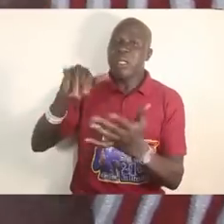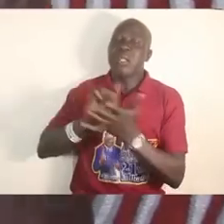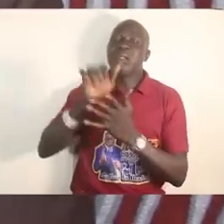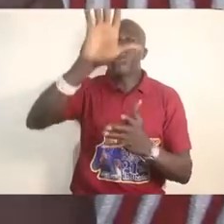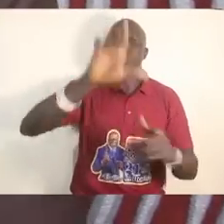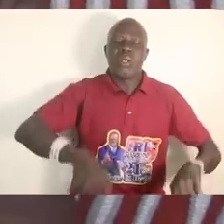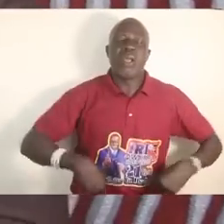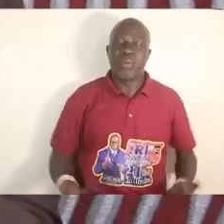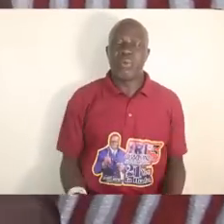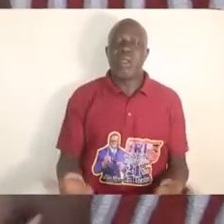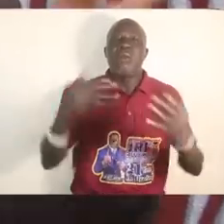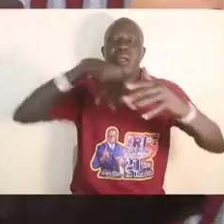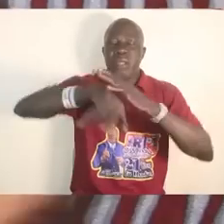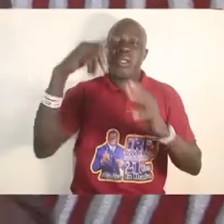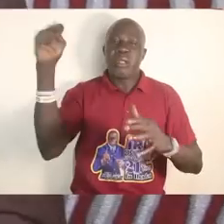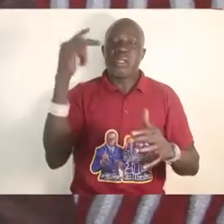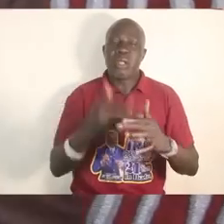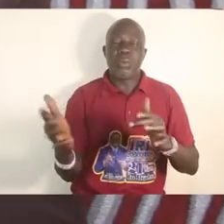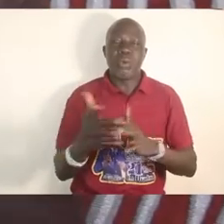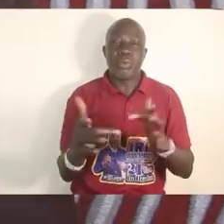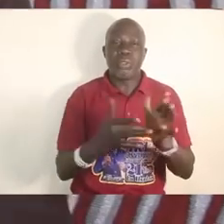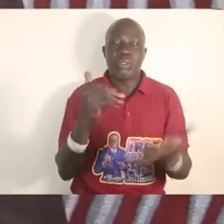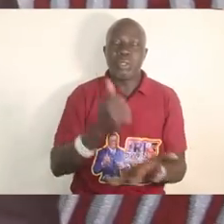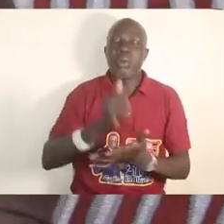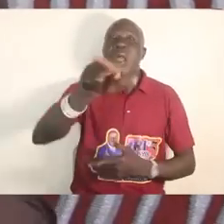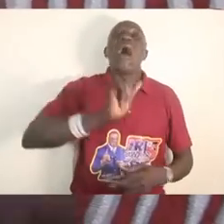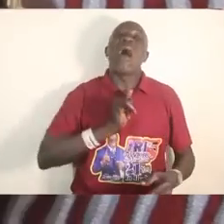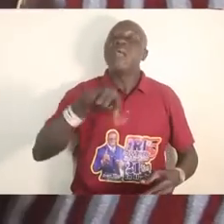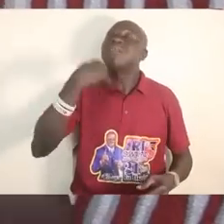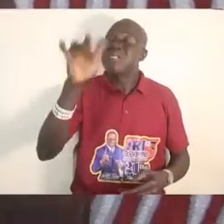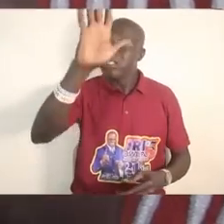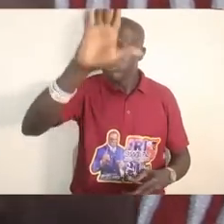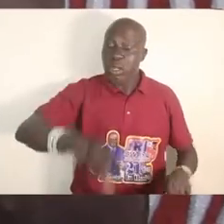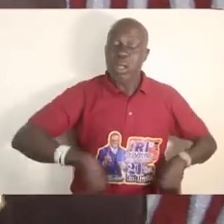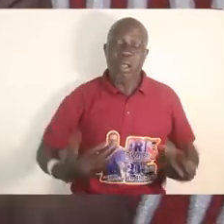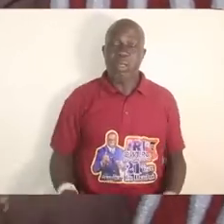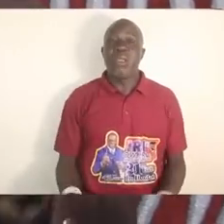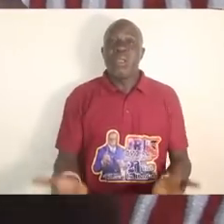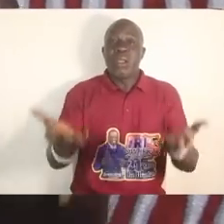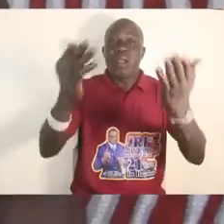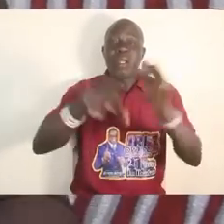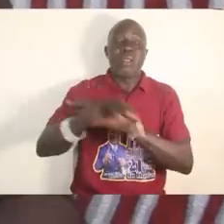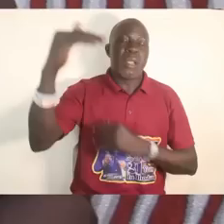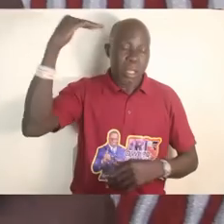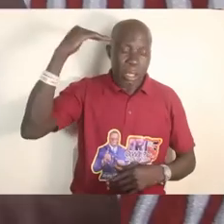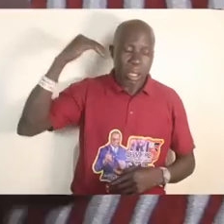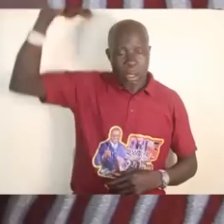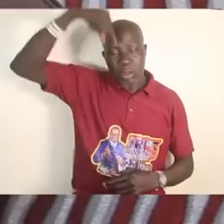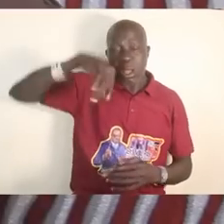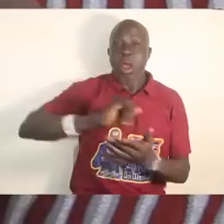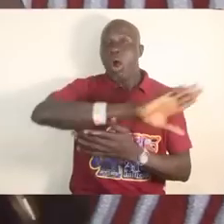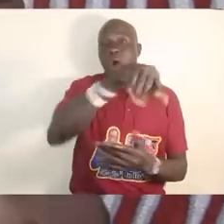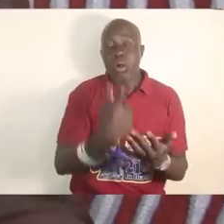Ayé rẹ̀ máa dìde. Amen. Ìjà náà. Mo ní ayé rẹ̀ máa dìde. Amen. Ní headquarters. At headquarters. Àti